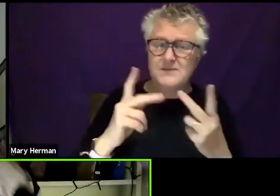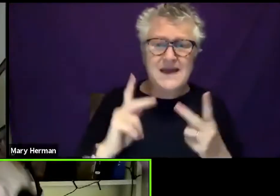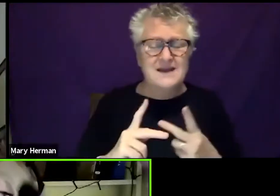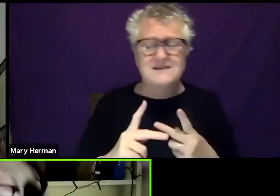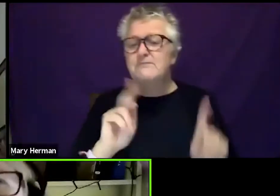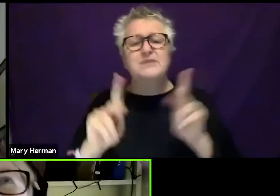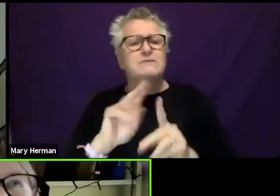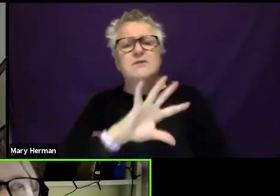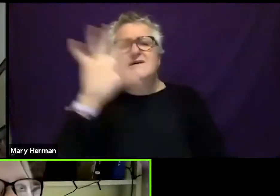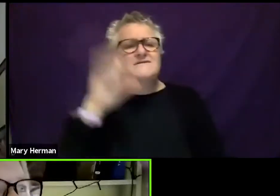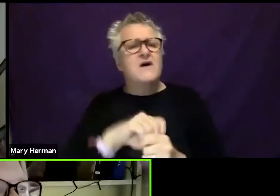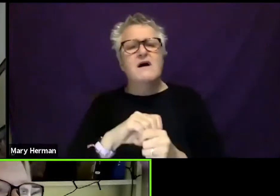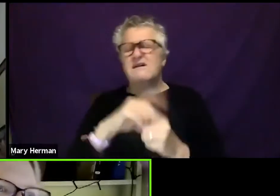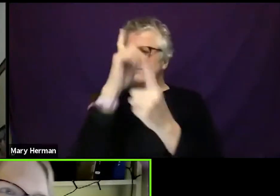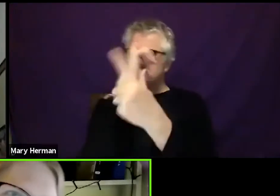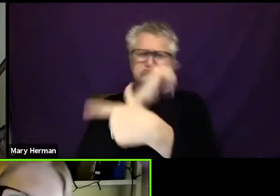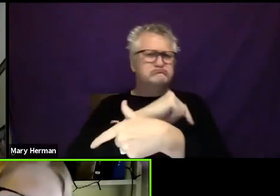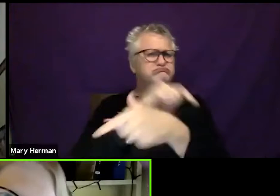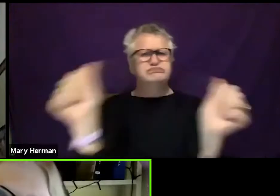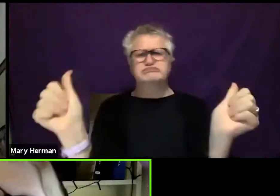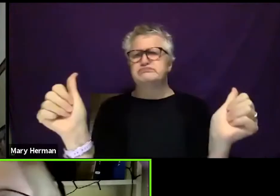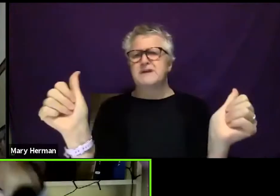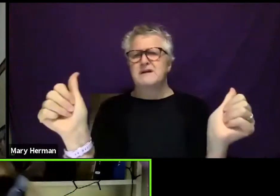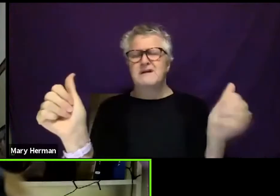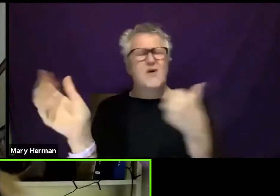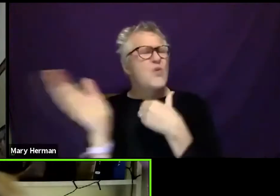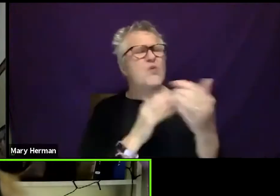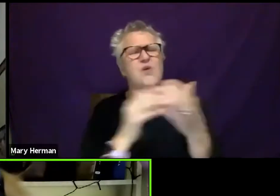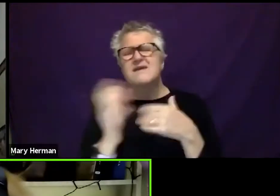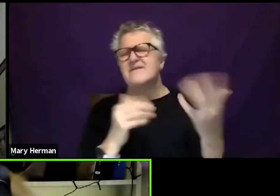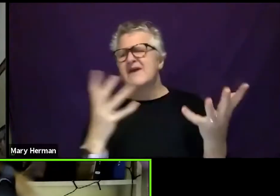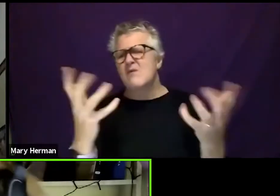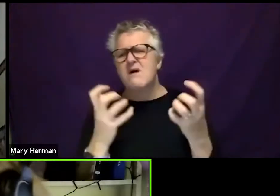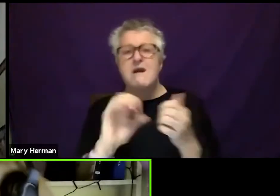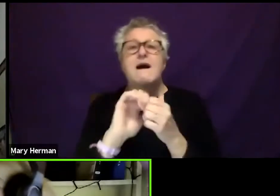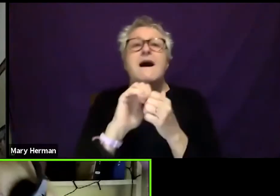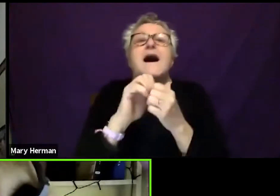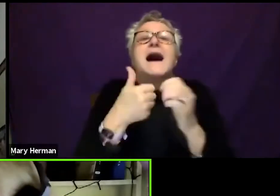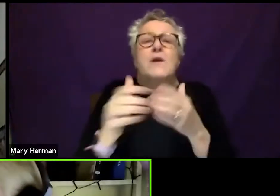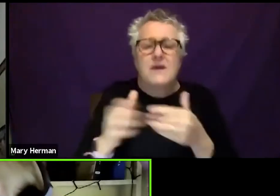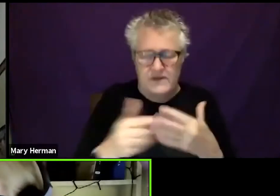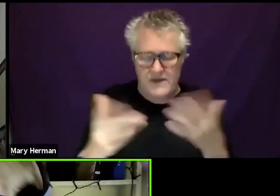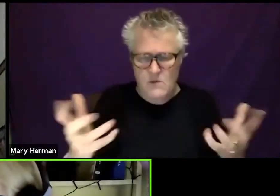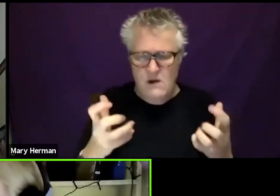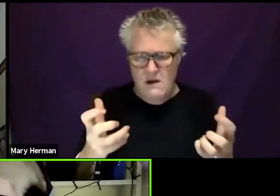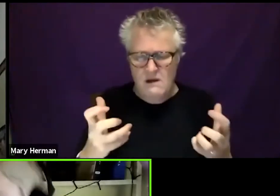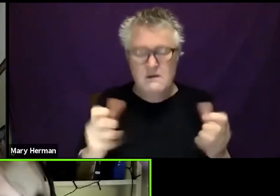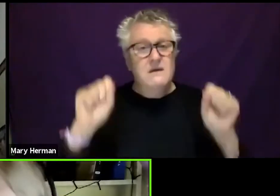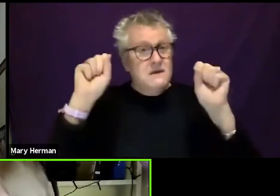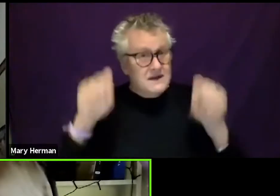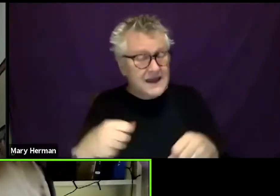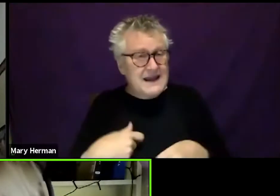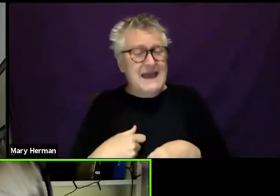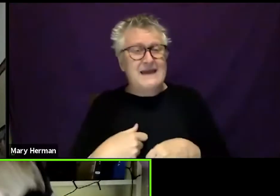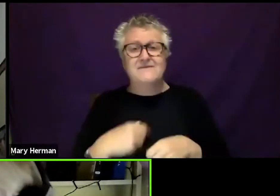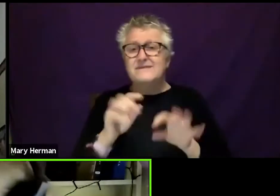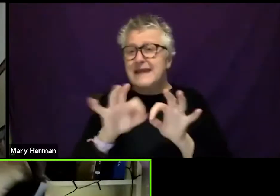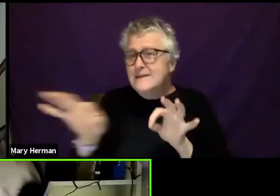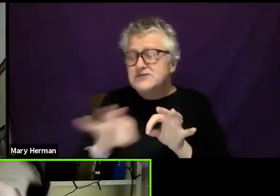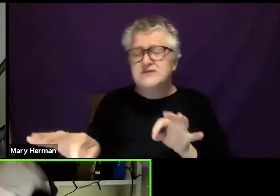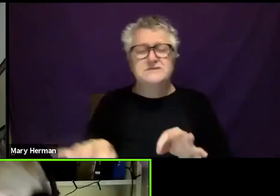want. They can have their camera on. They can have it off. We have the captions in a separate browser